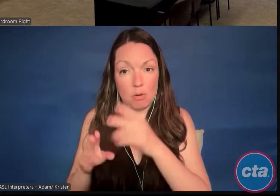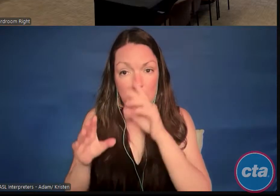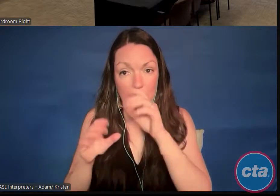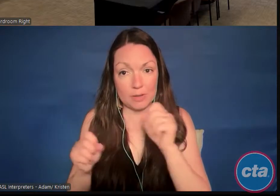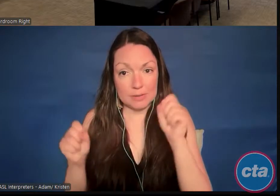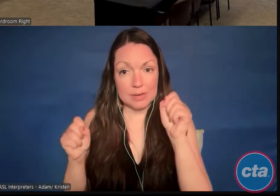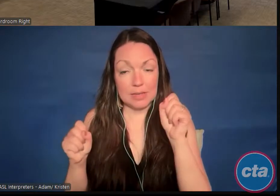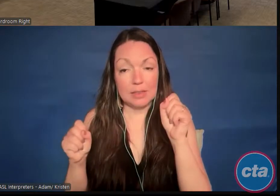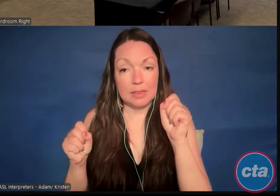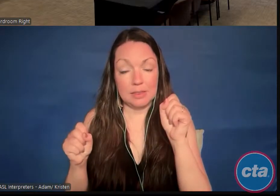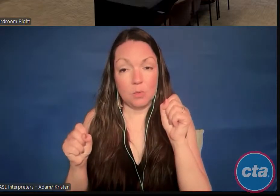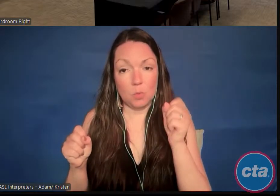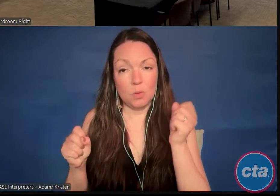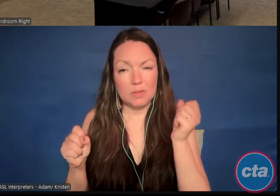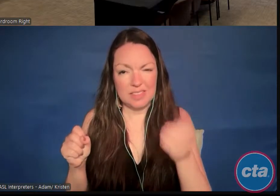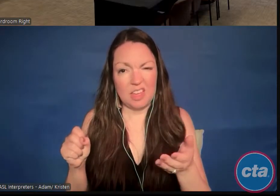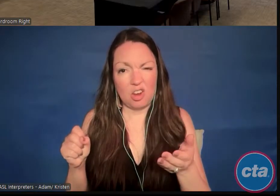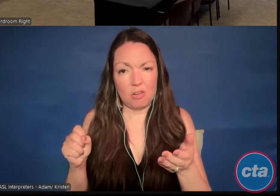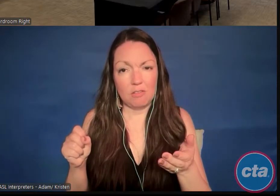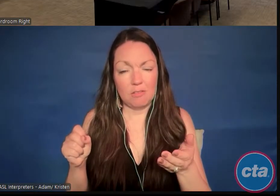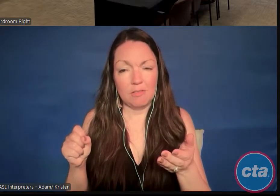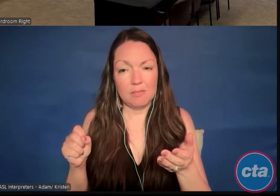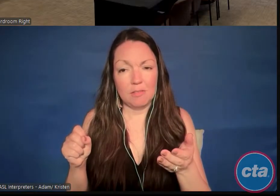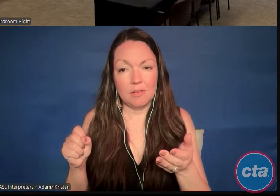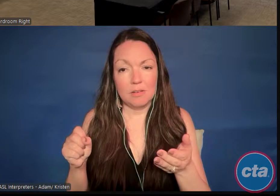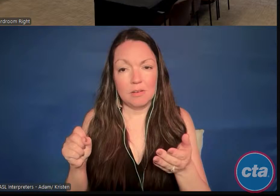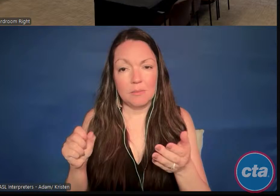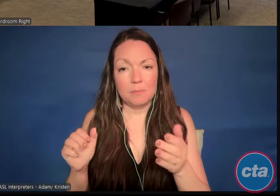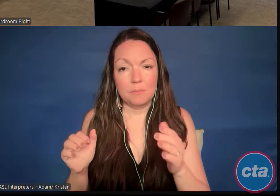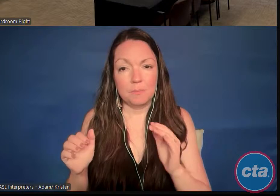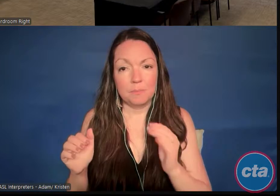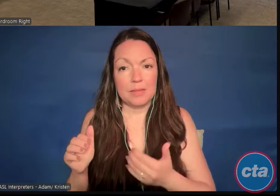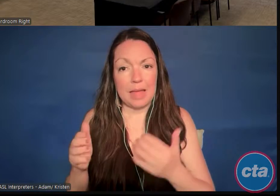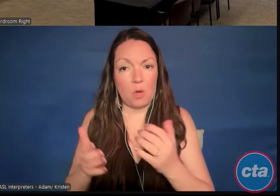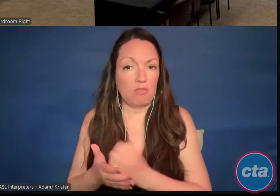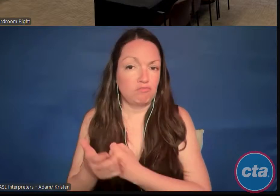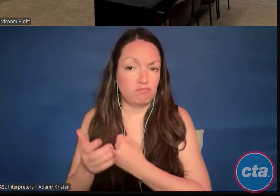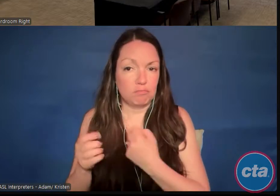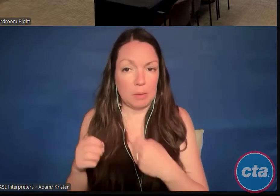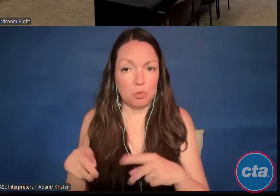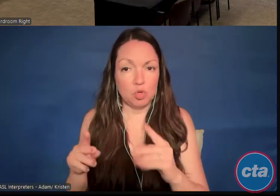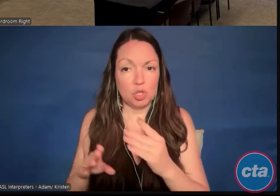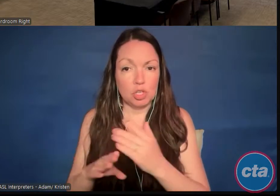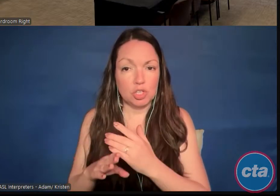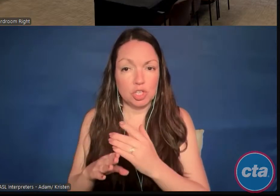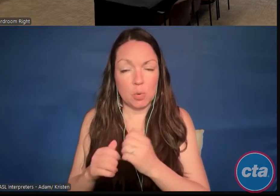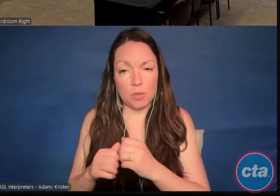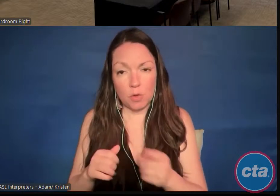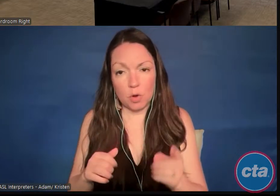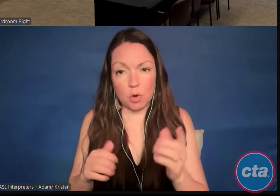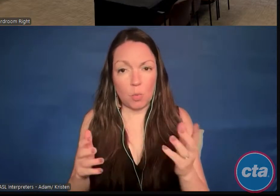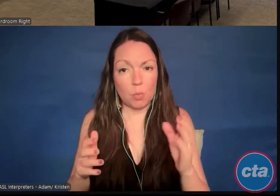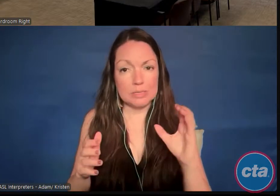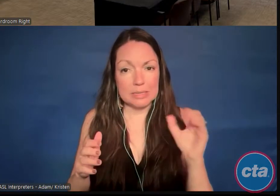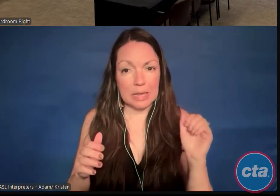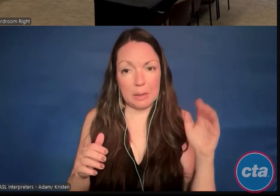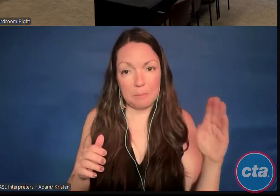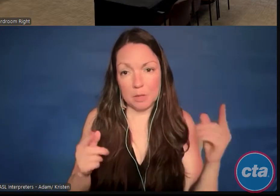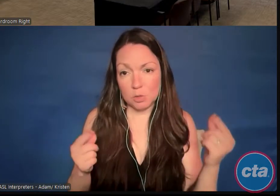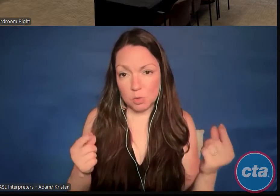was there. And so that was our opportunity to share with her what the CAB has been up